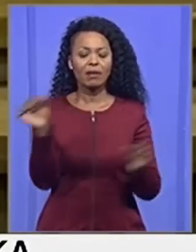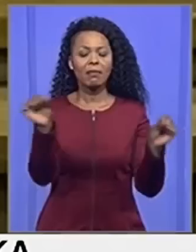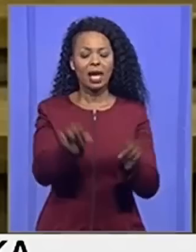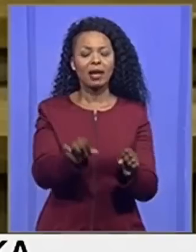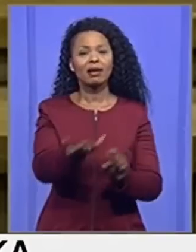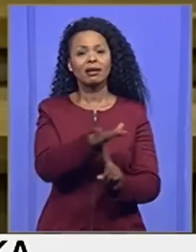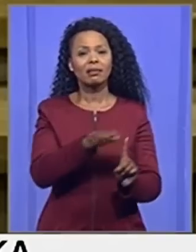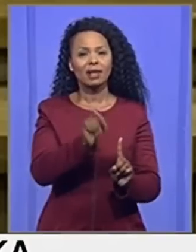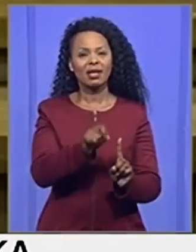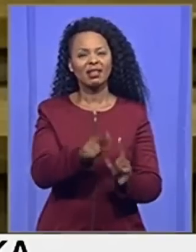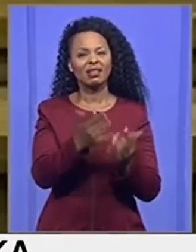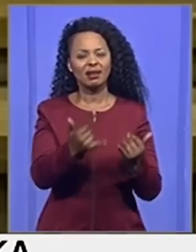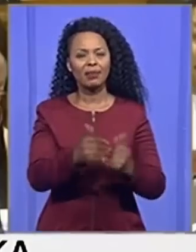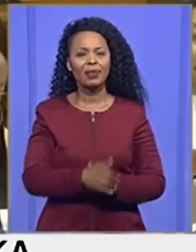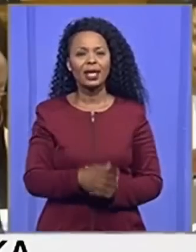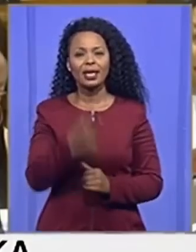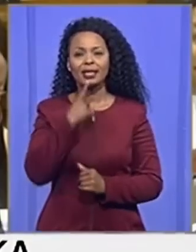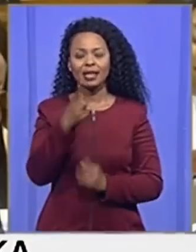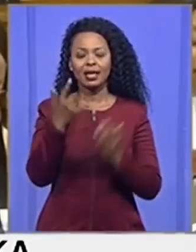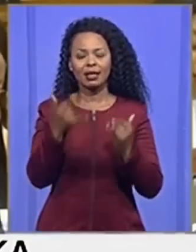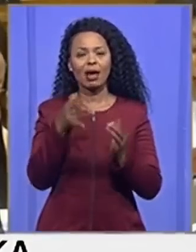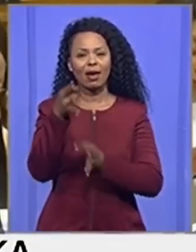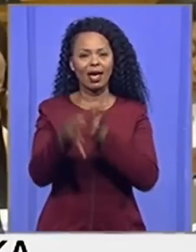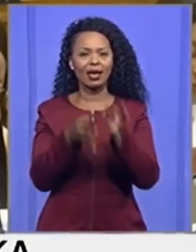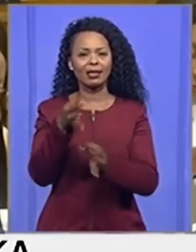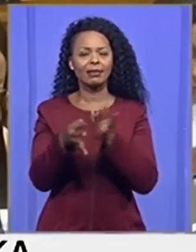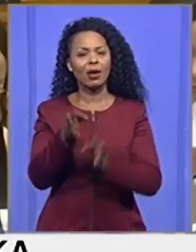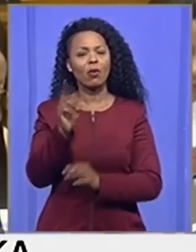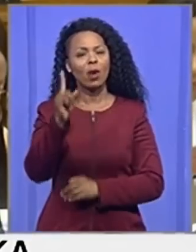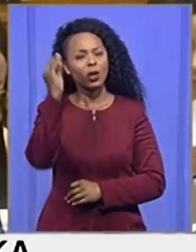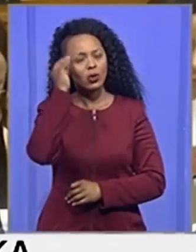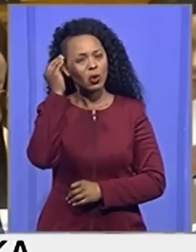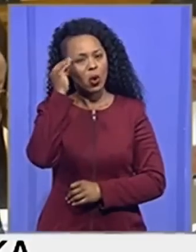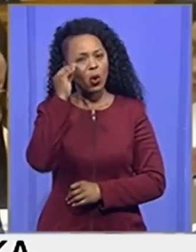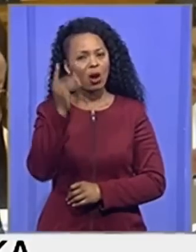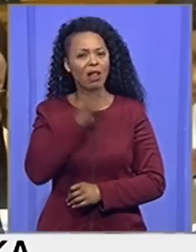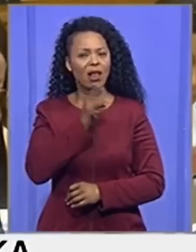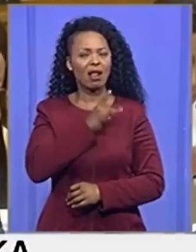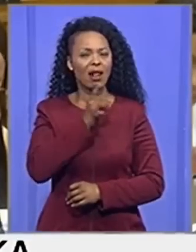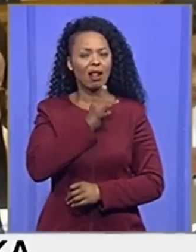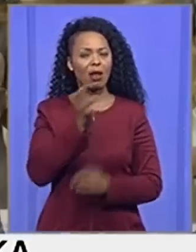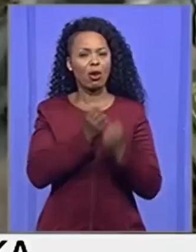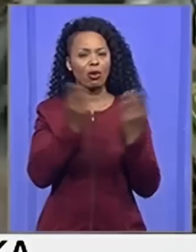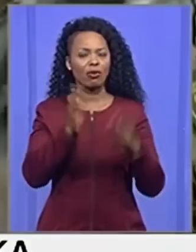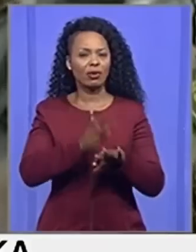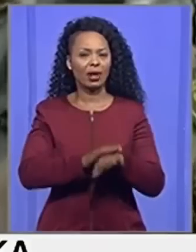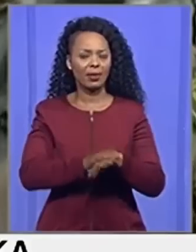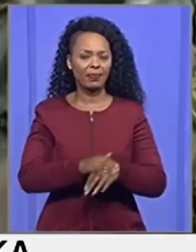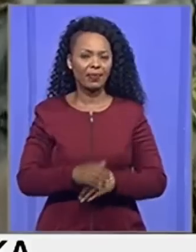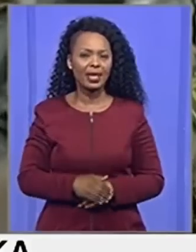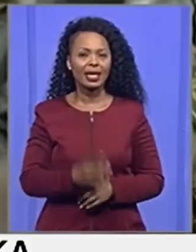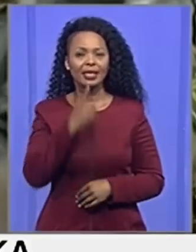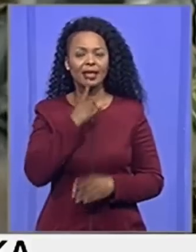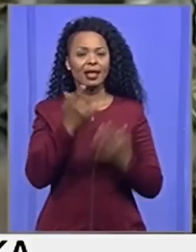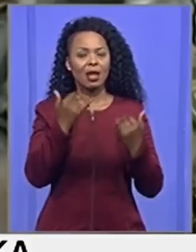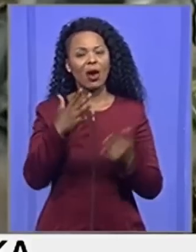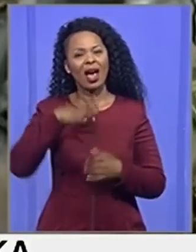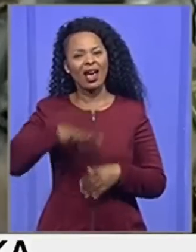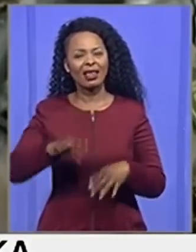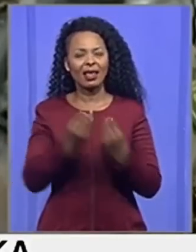le lephodisa la maemo a godimo ka seo a se tsebago o ile a thušetšwa makga a mantši. O re boemong bjo